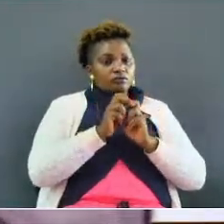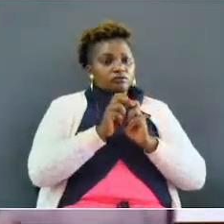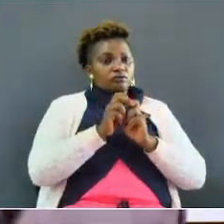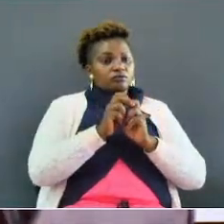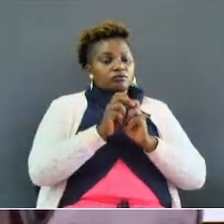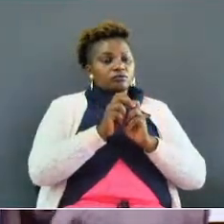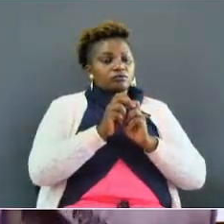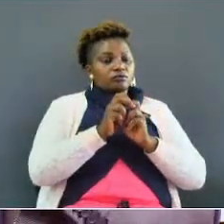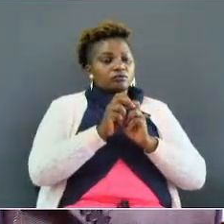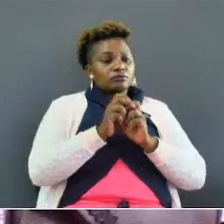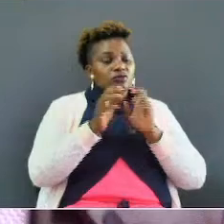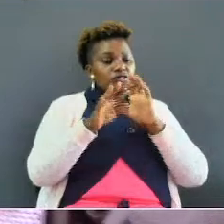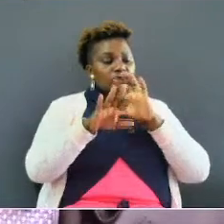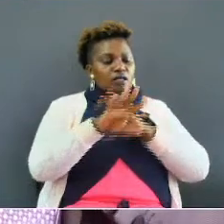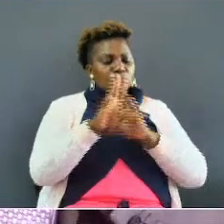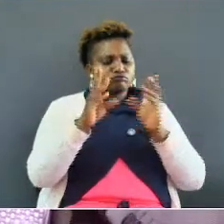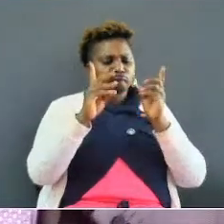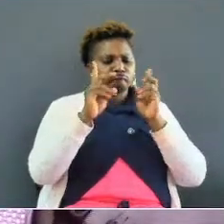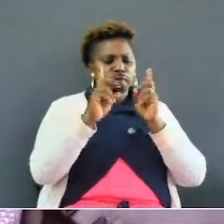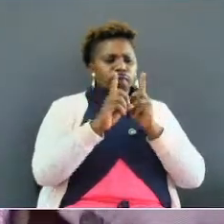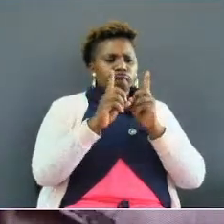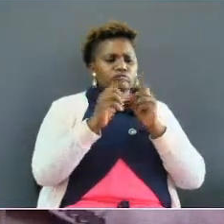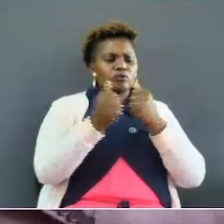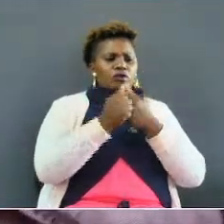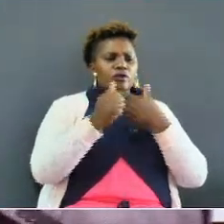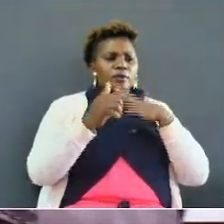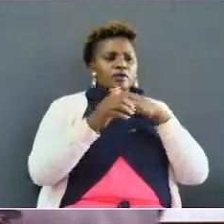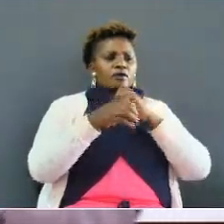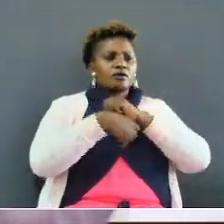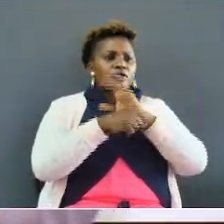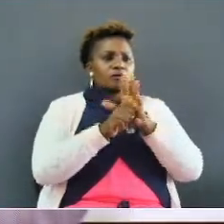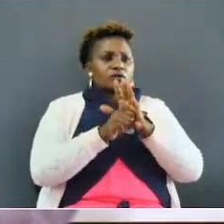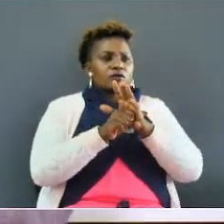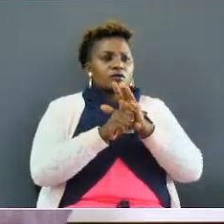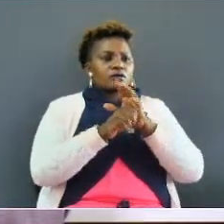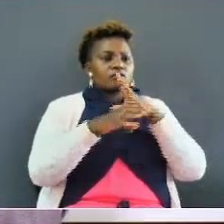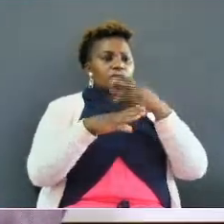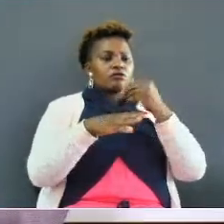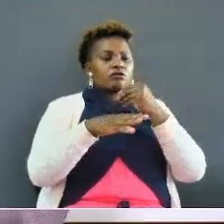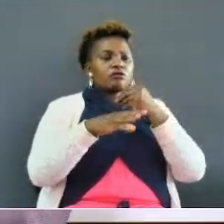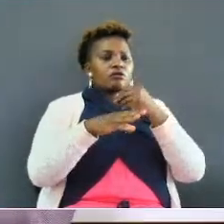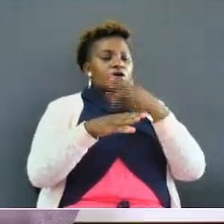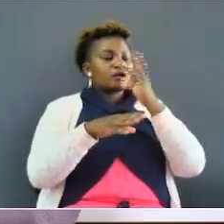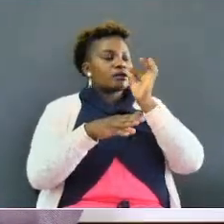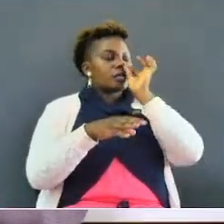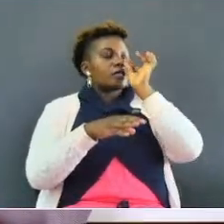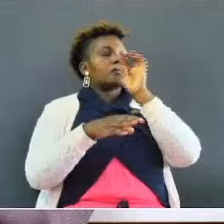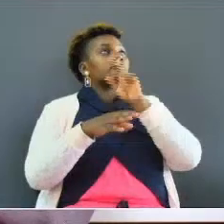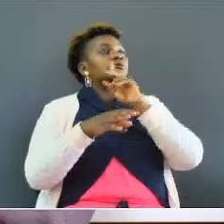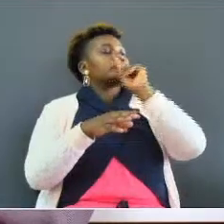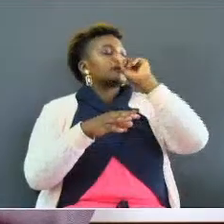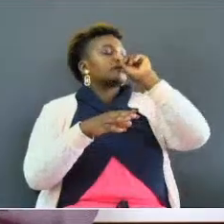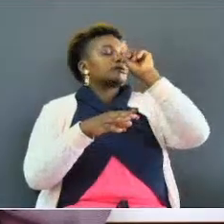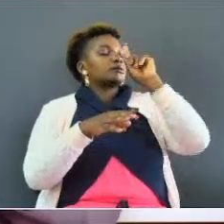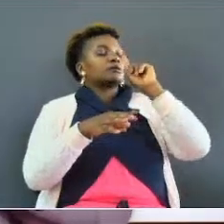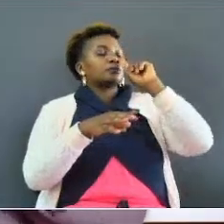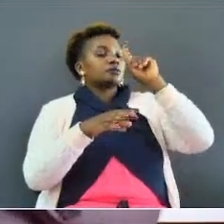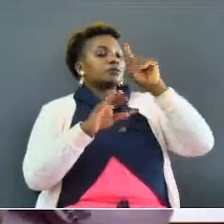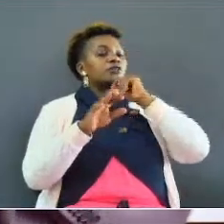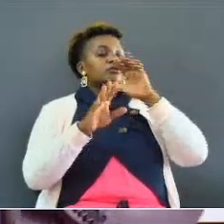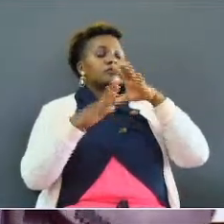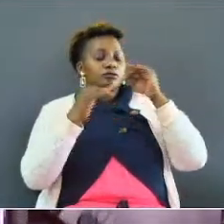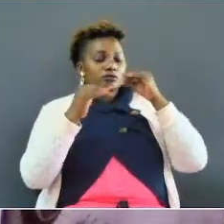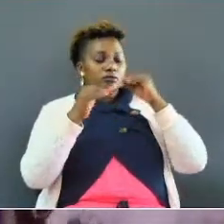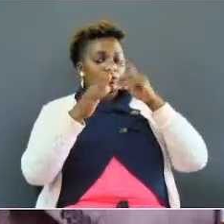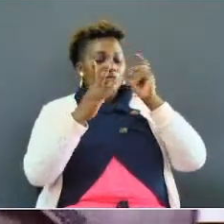become a contact of somebody with the coronavirus, go and test. Please don't refuse to go and